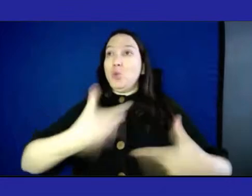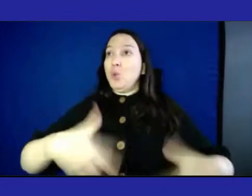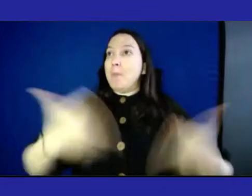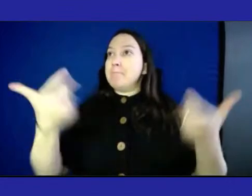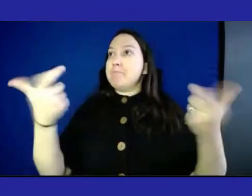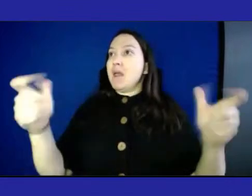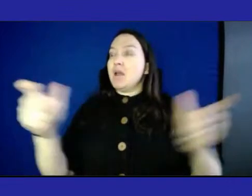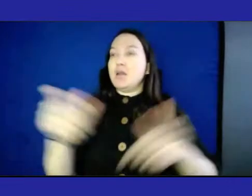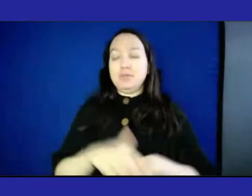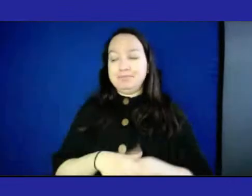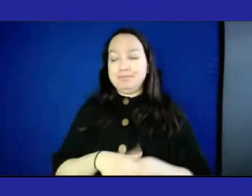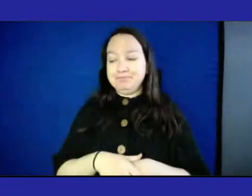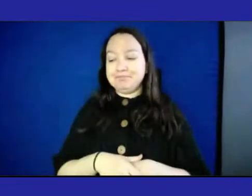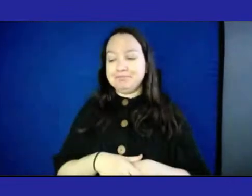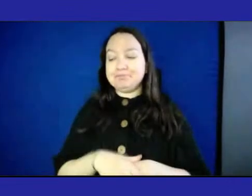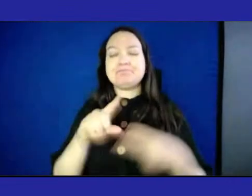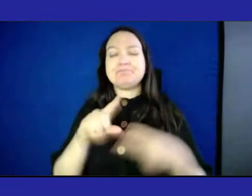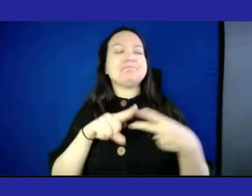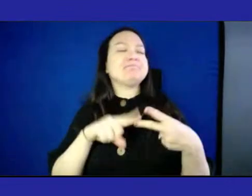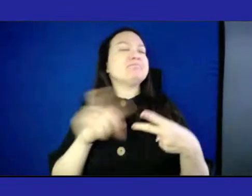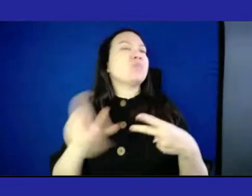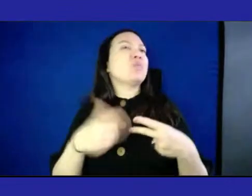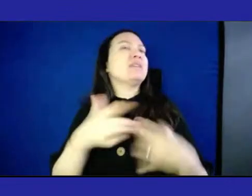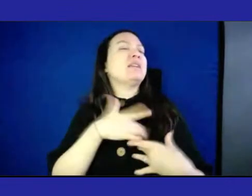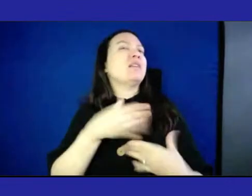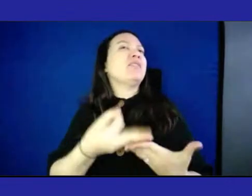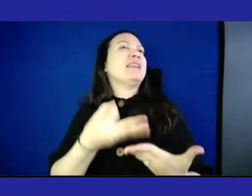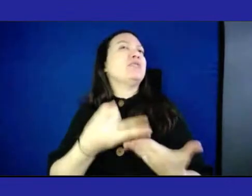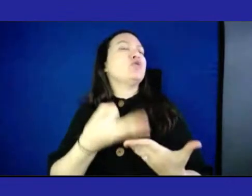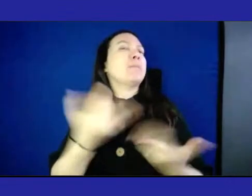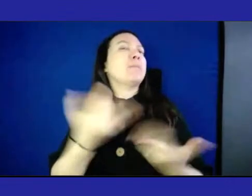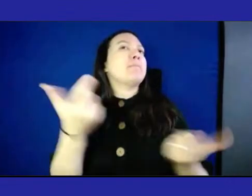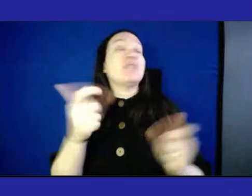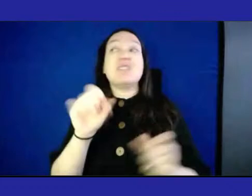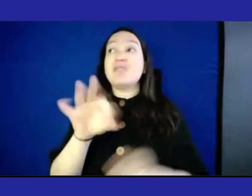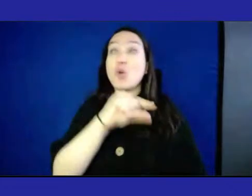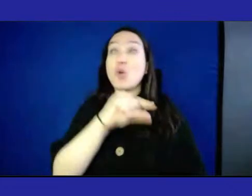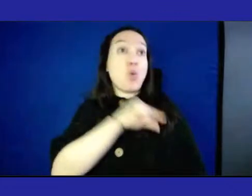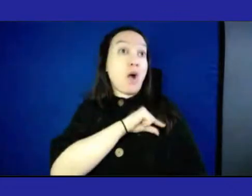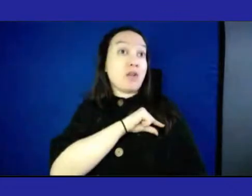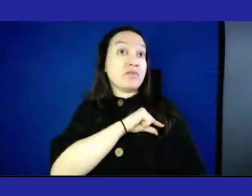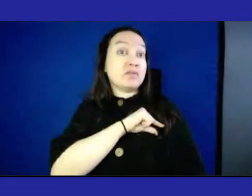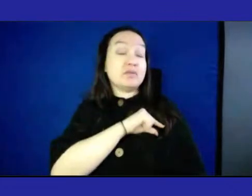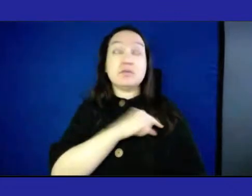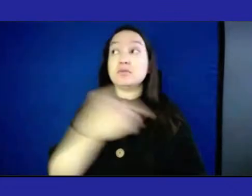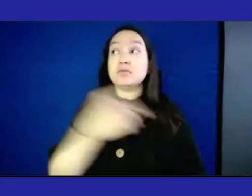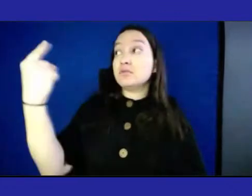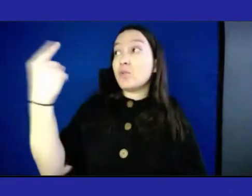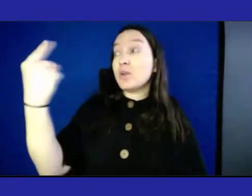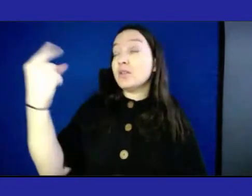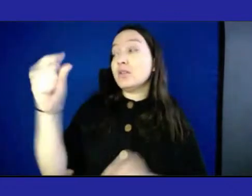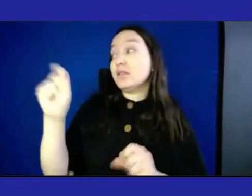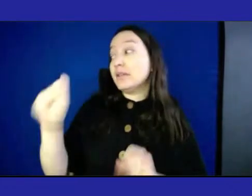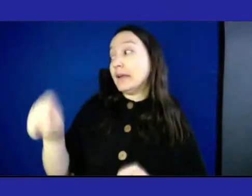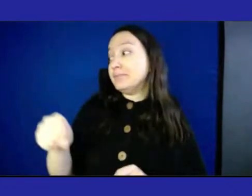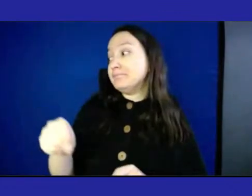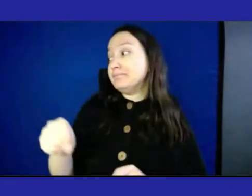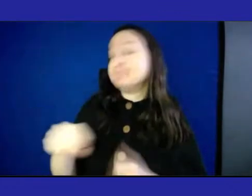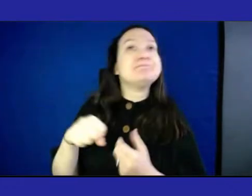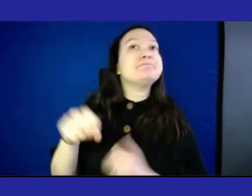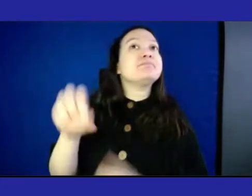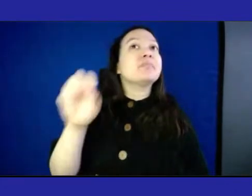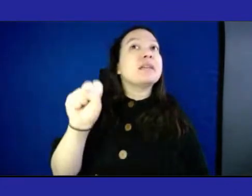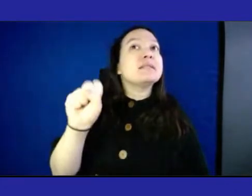that tends to be financially big is if you can qualify somebody for Social